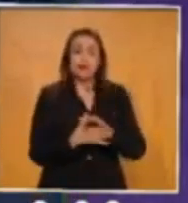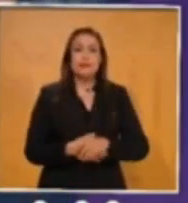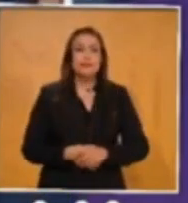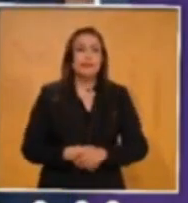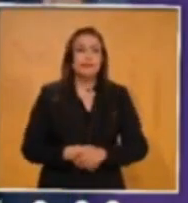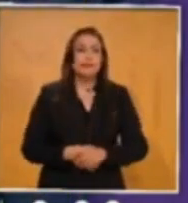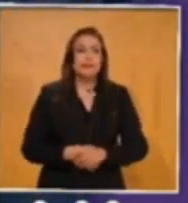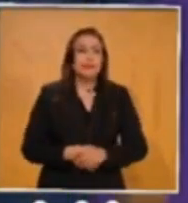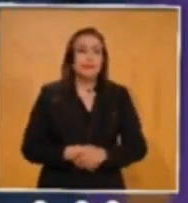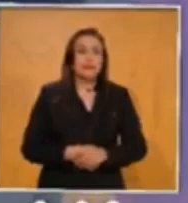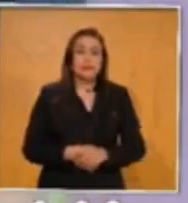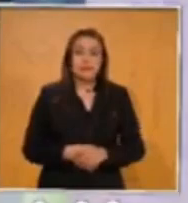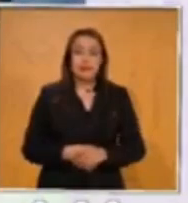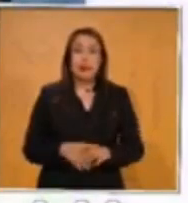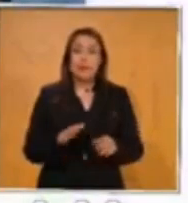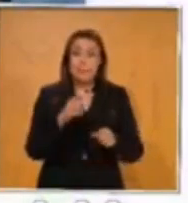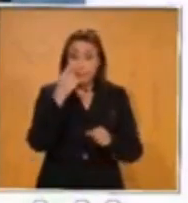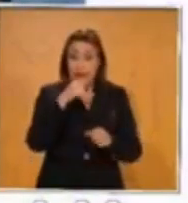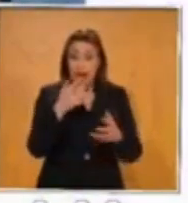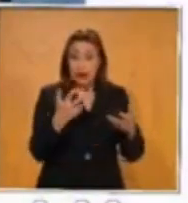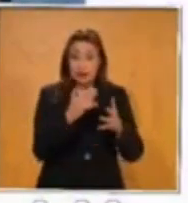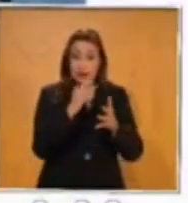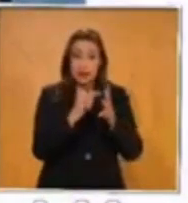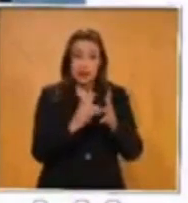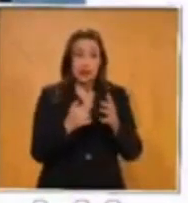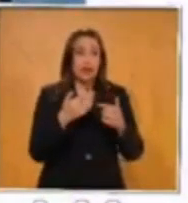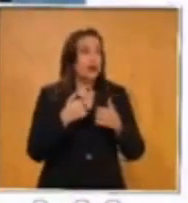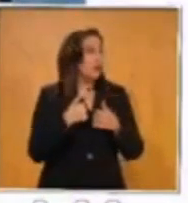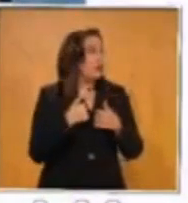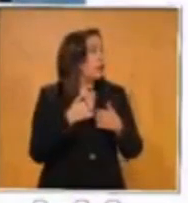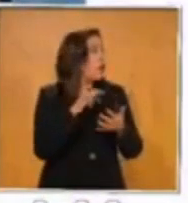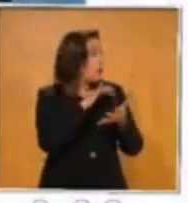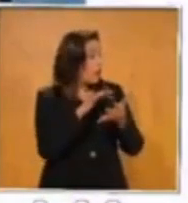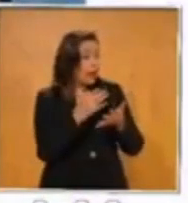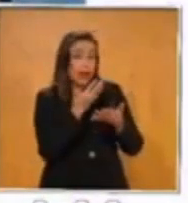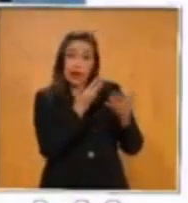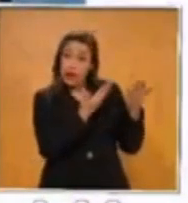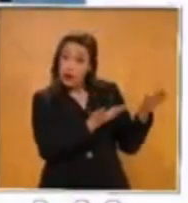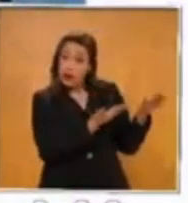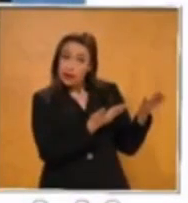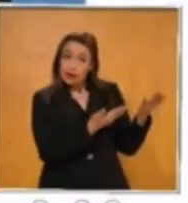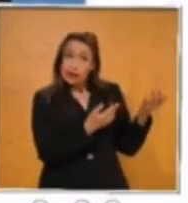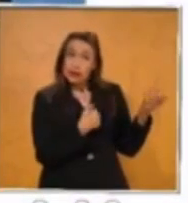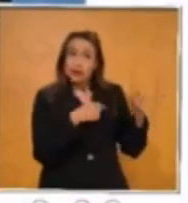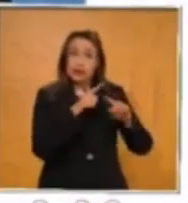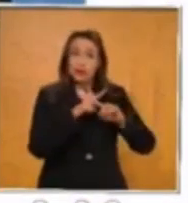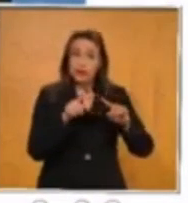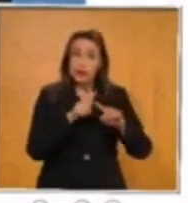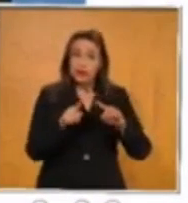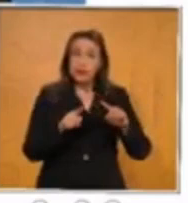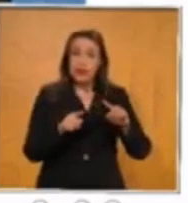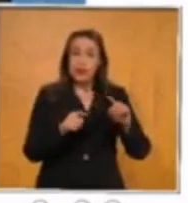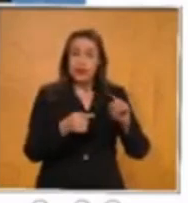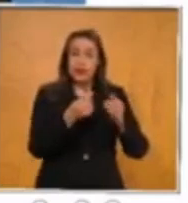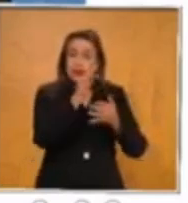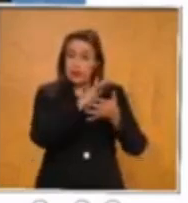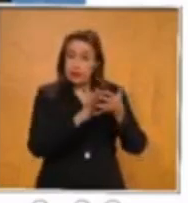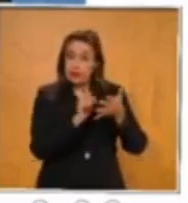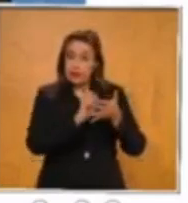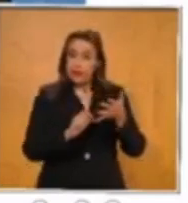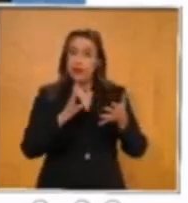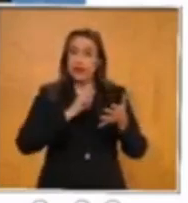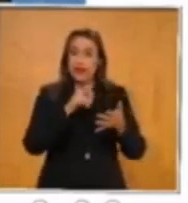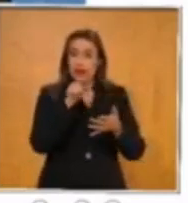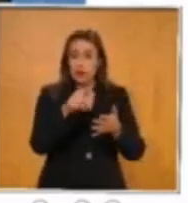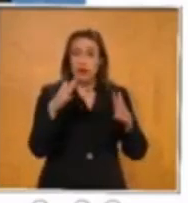For reading time, I am going to read this article. And please, at home,